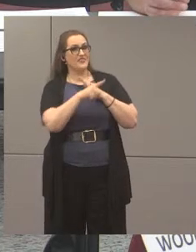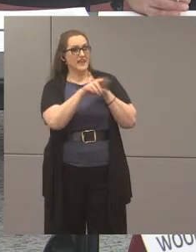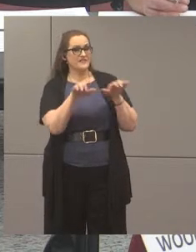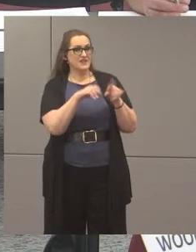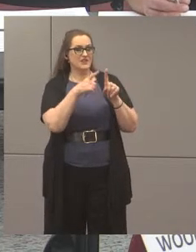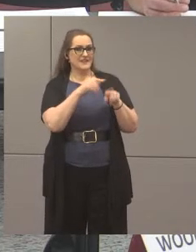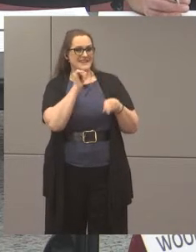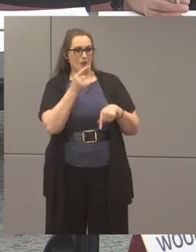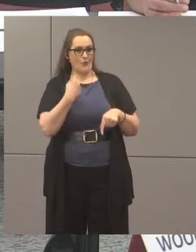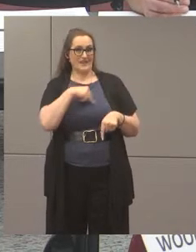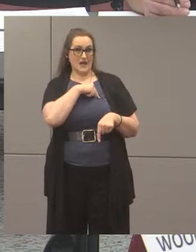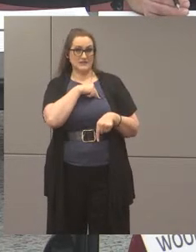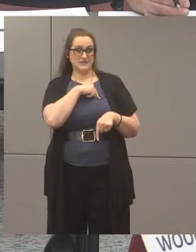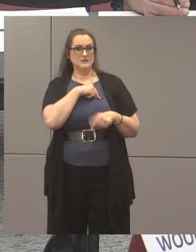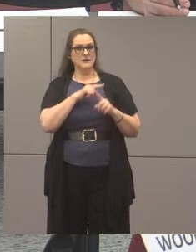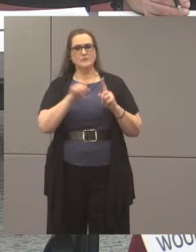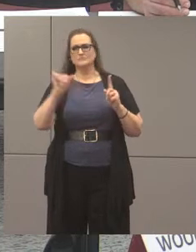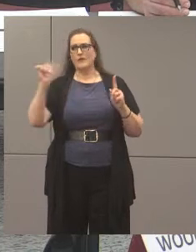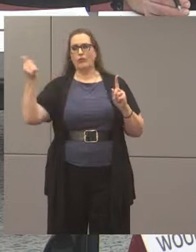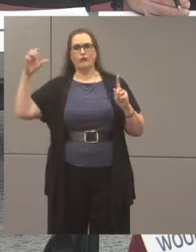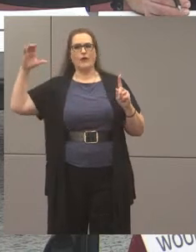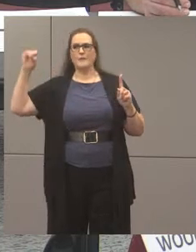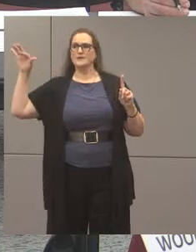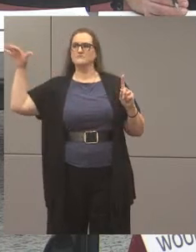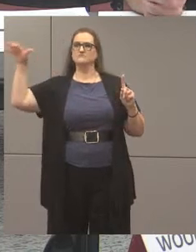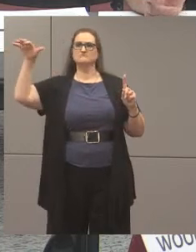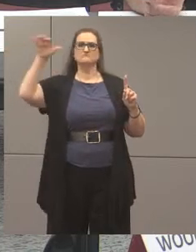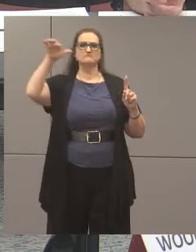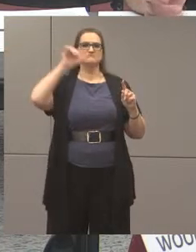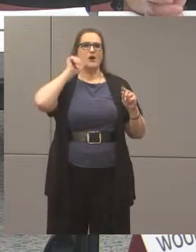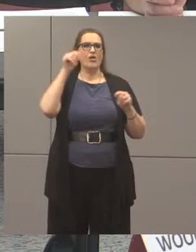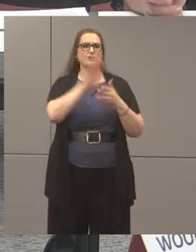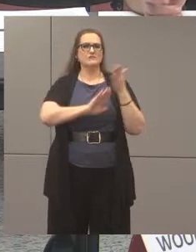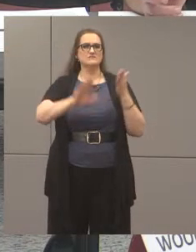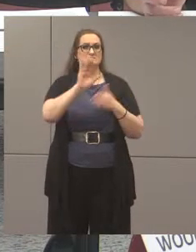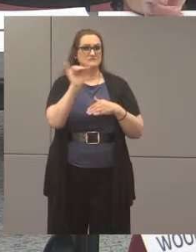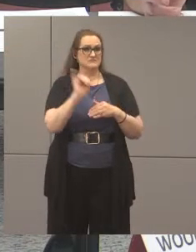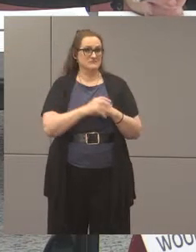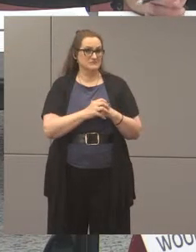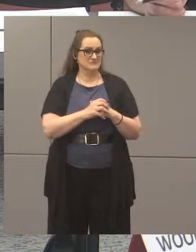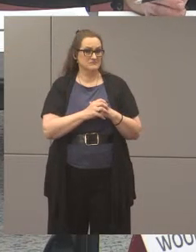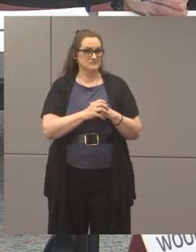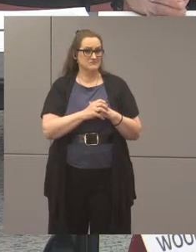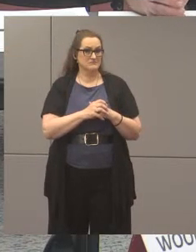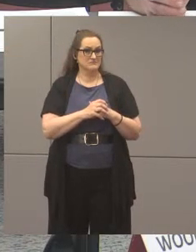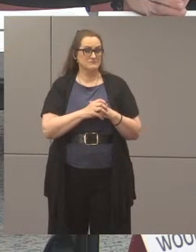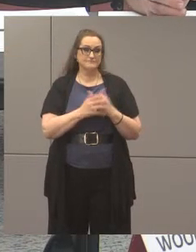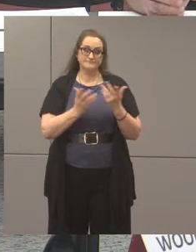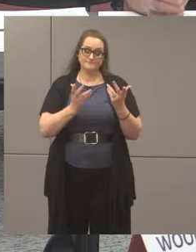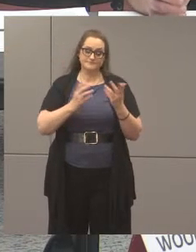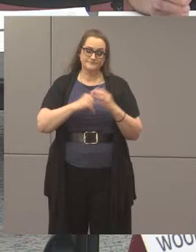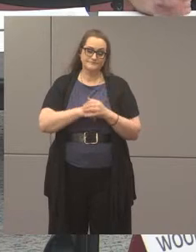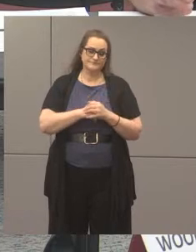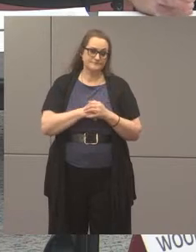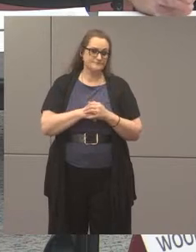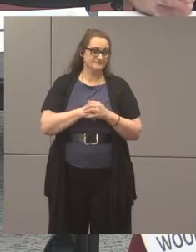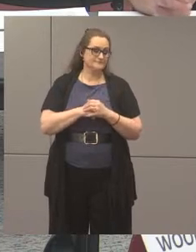to not only us, but other companies, institutions as well. But